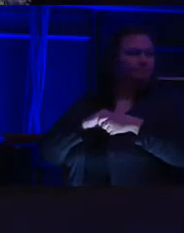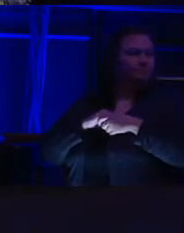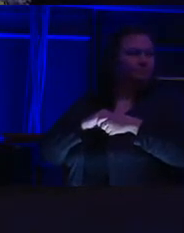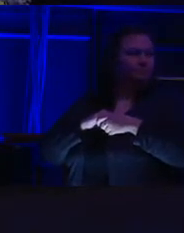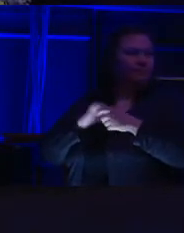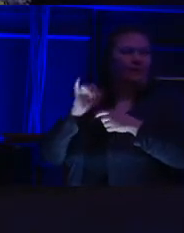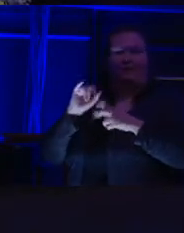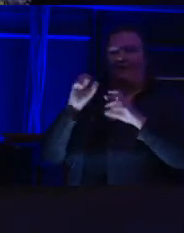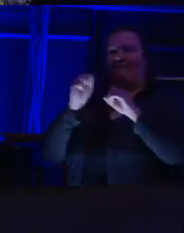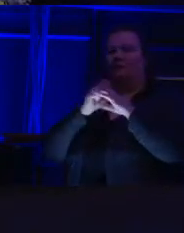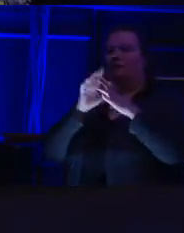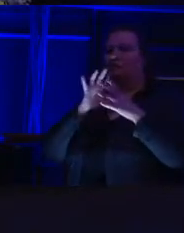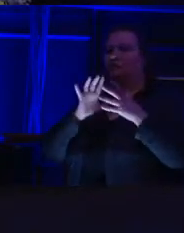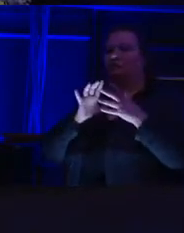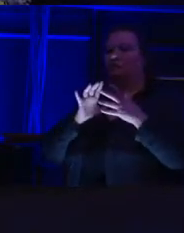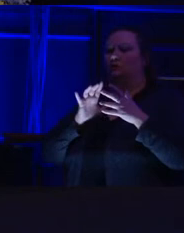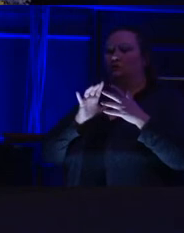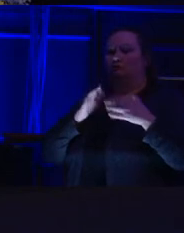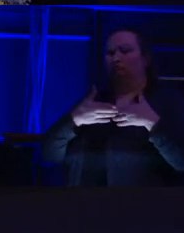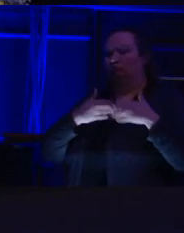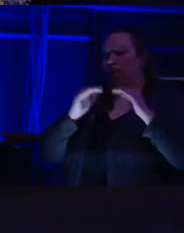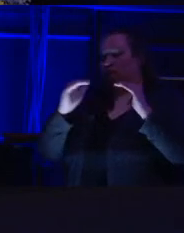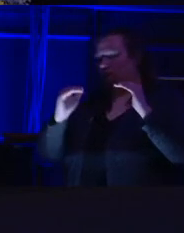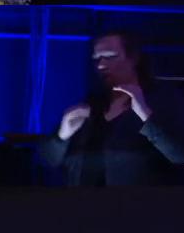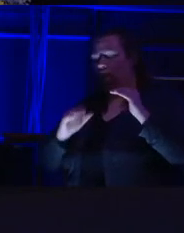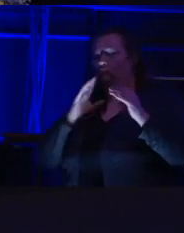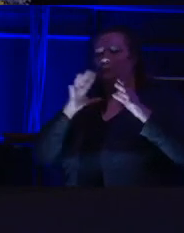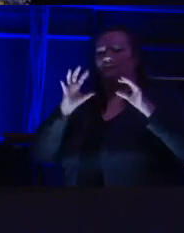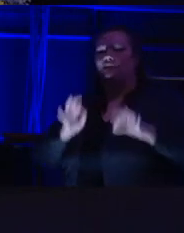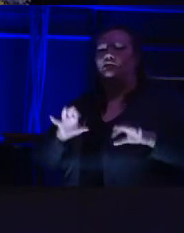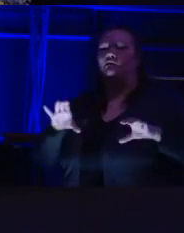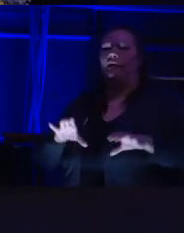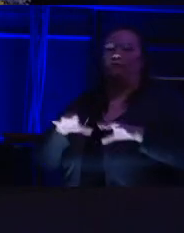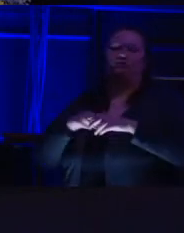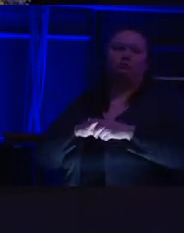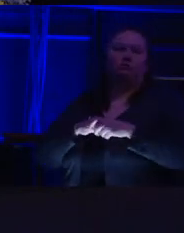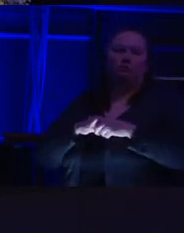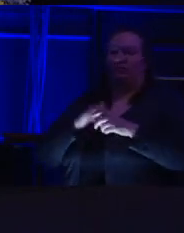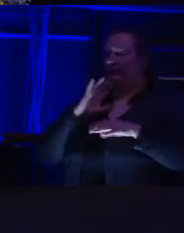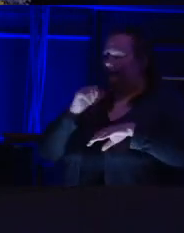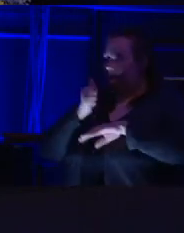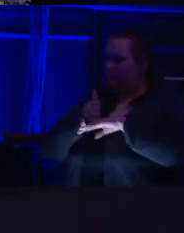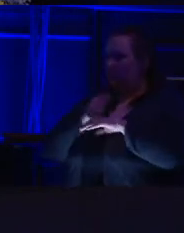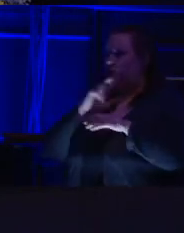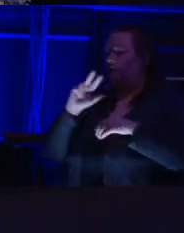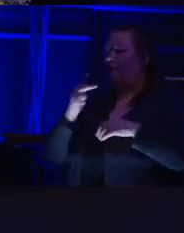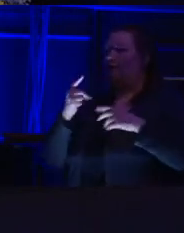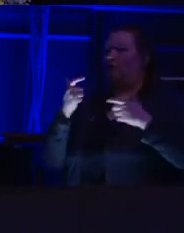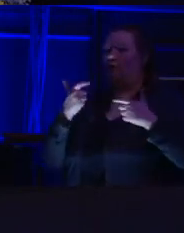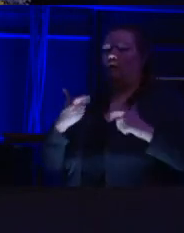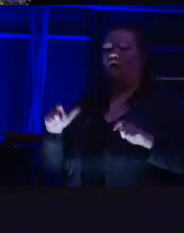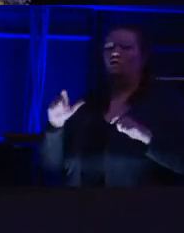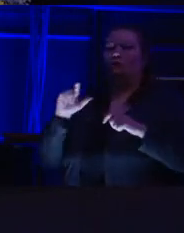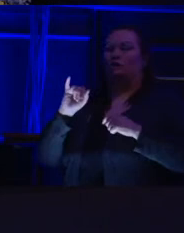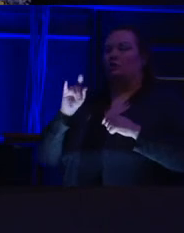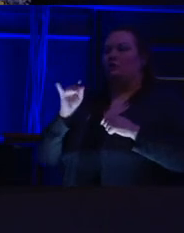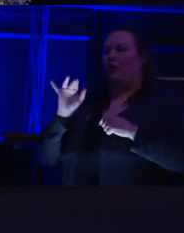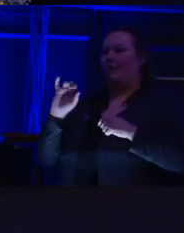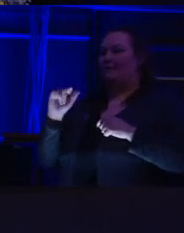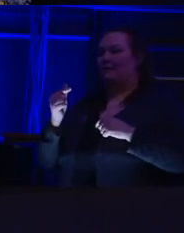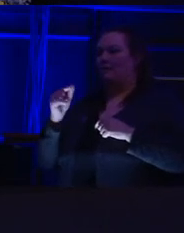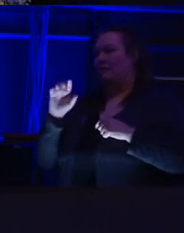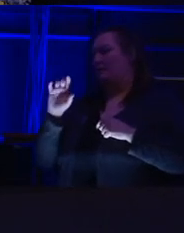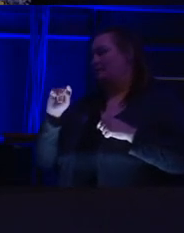That vision was followed with decisive action, the installation of the third largest refracting telescope in the